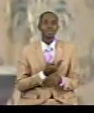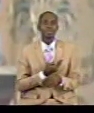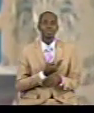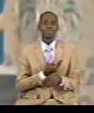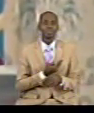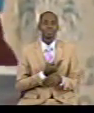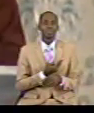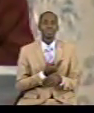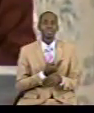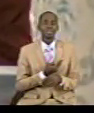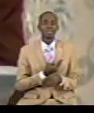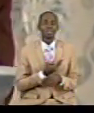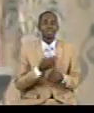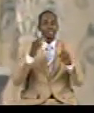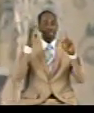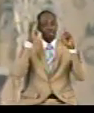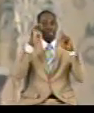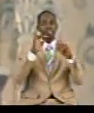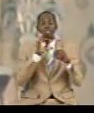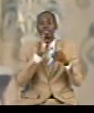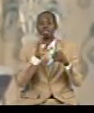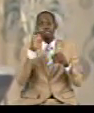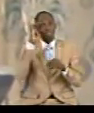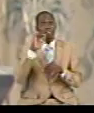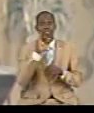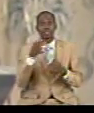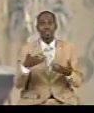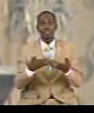He is an engineer.